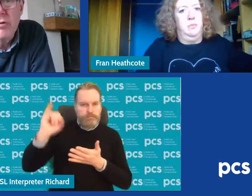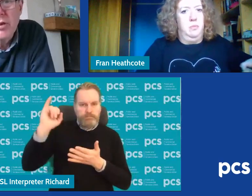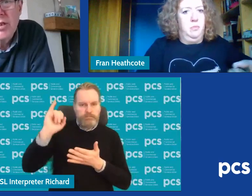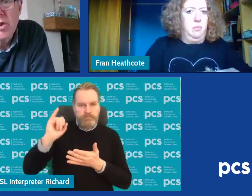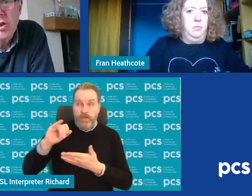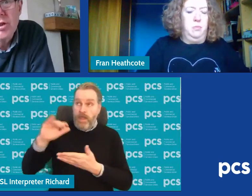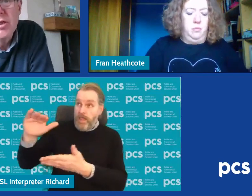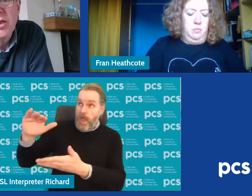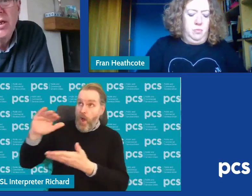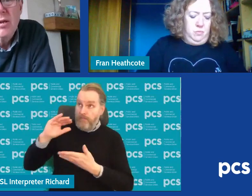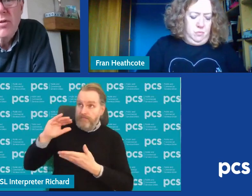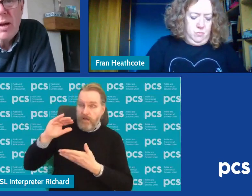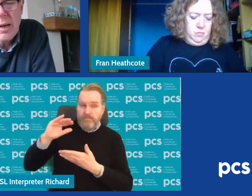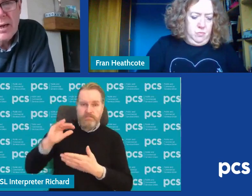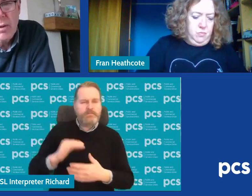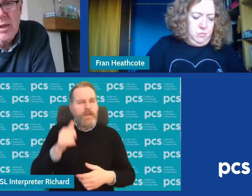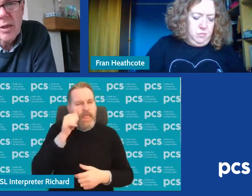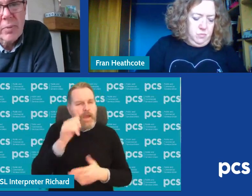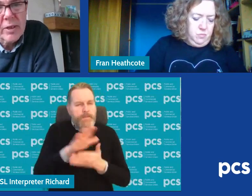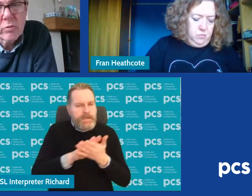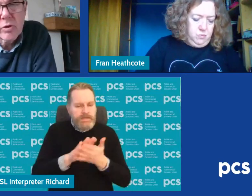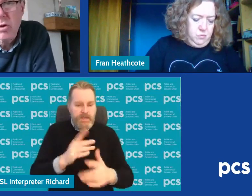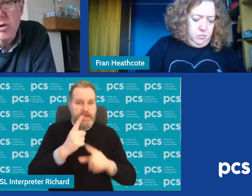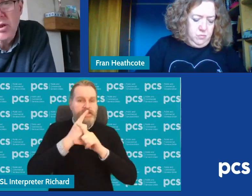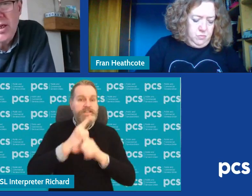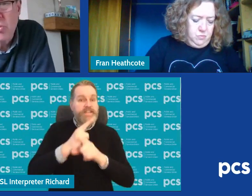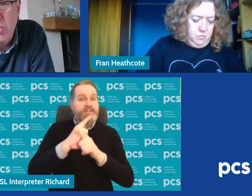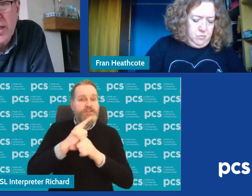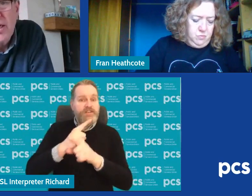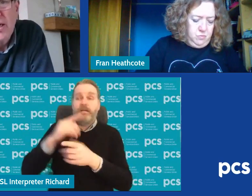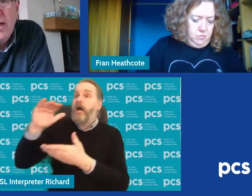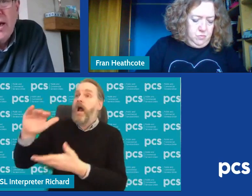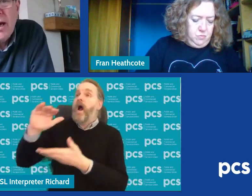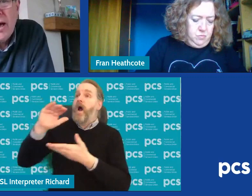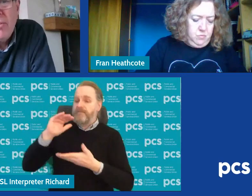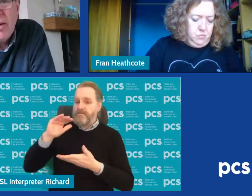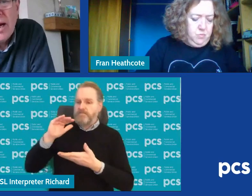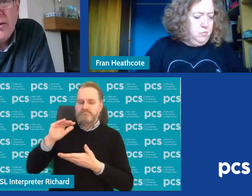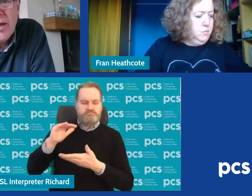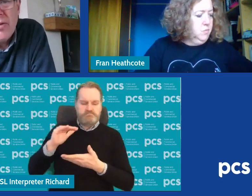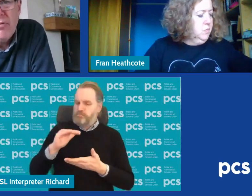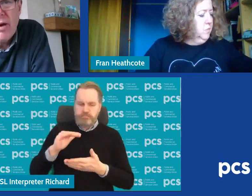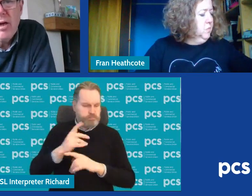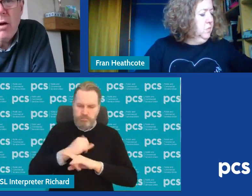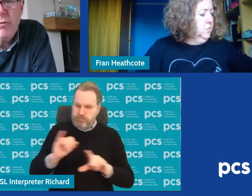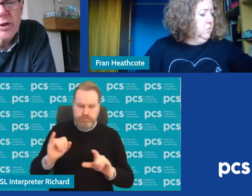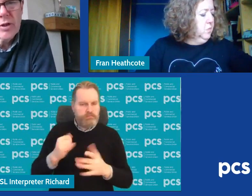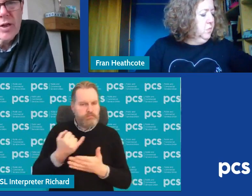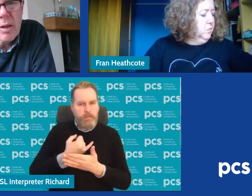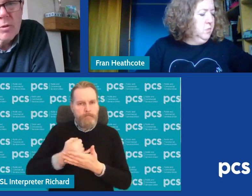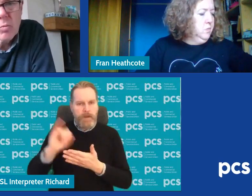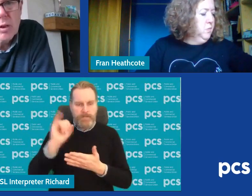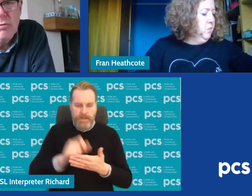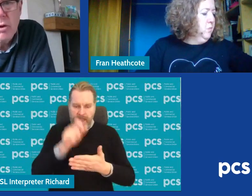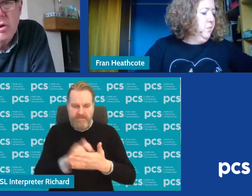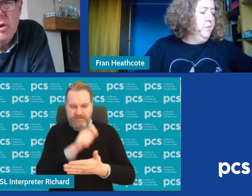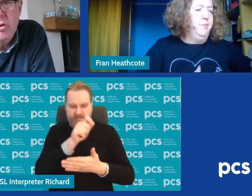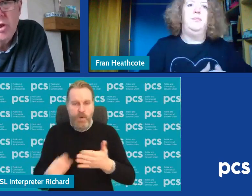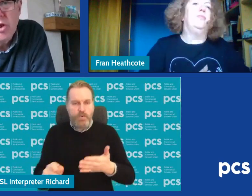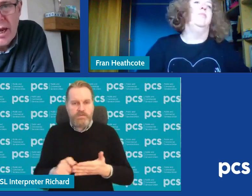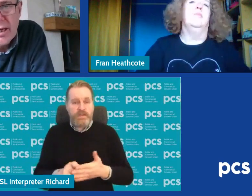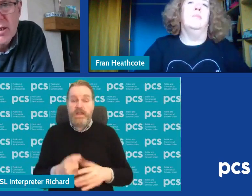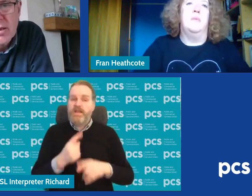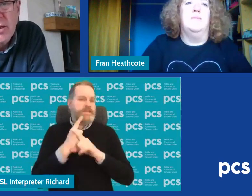improved offer to teachers. That ballot will take place over the course of the next week, and that they're very confident that their members will vote